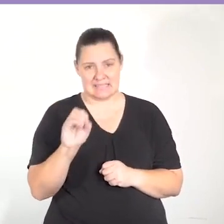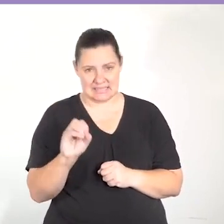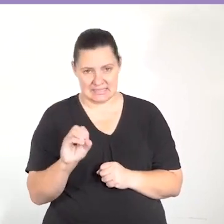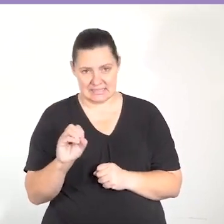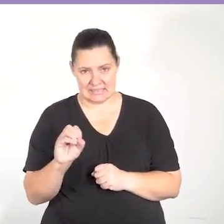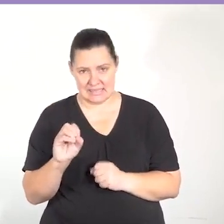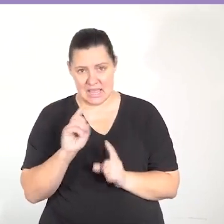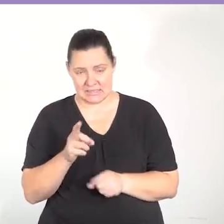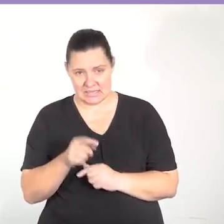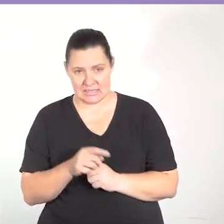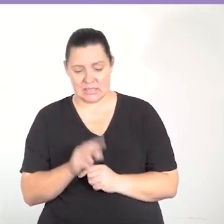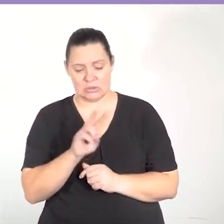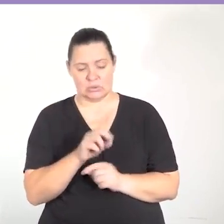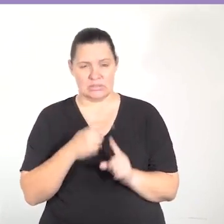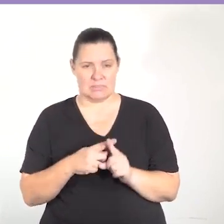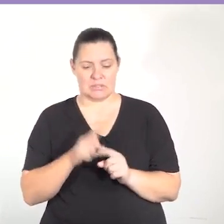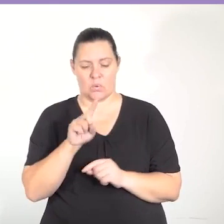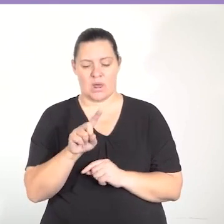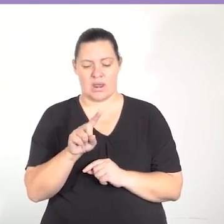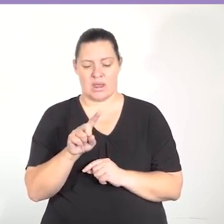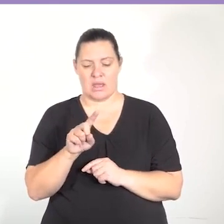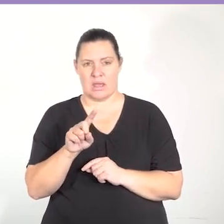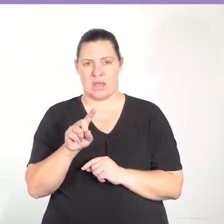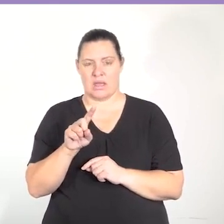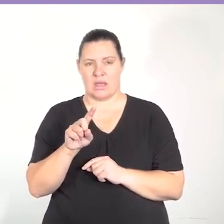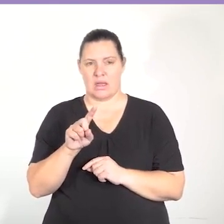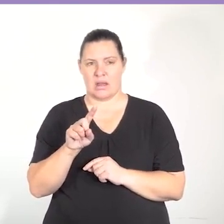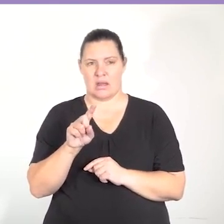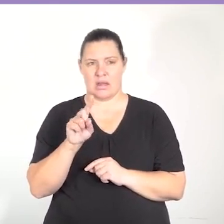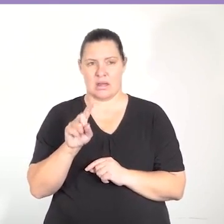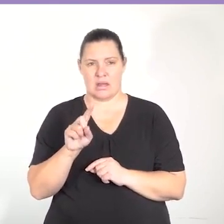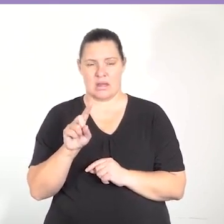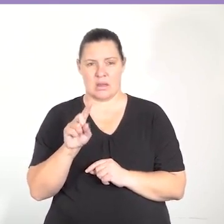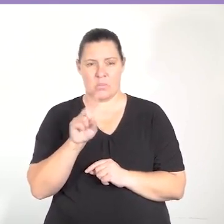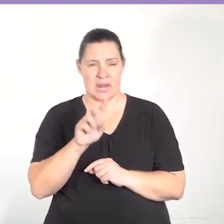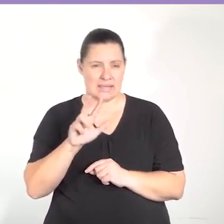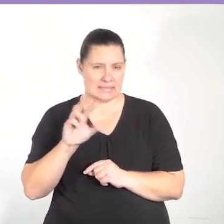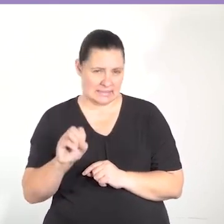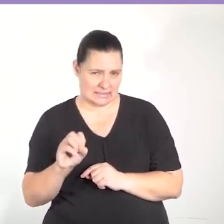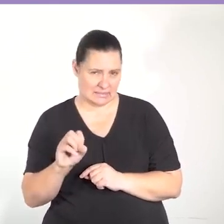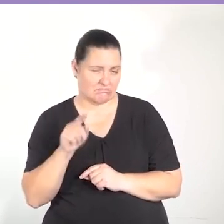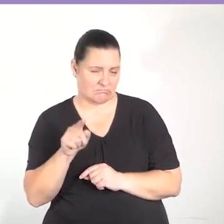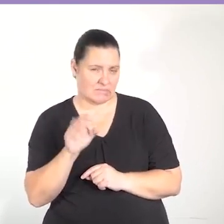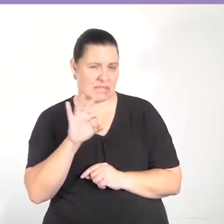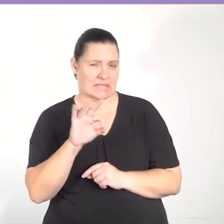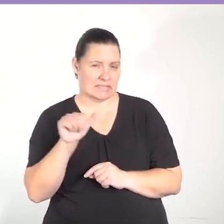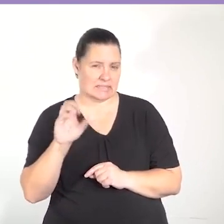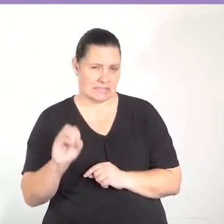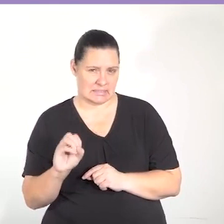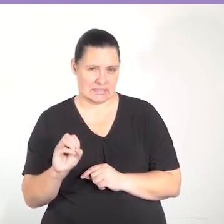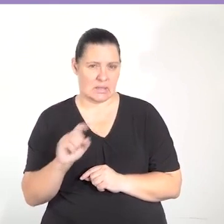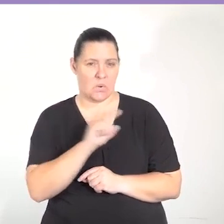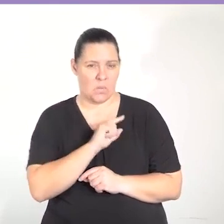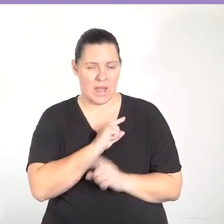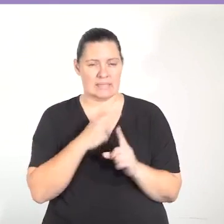360. So 2 multiplied by 180 gives us 360. Let's work with that. So because we multiplied